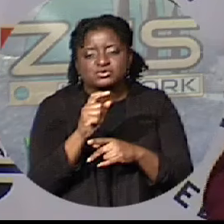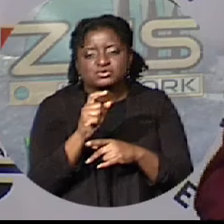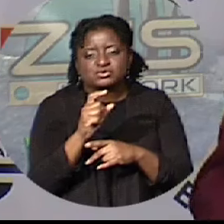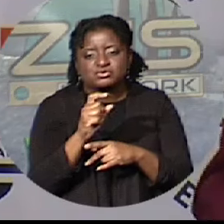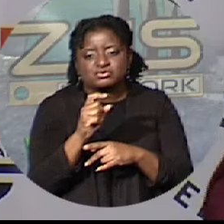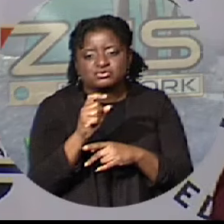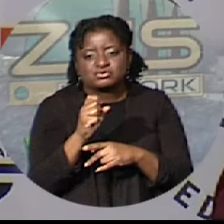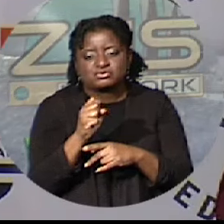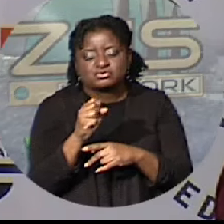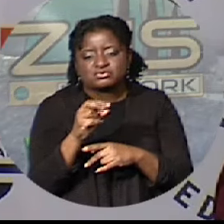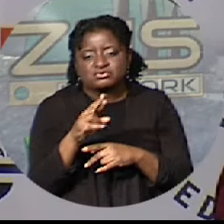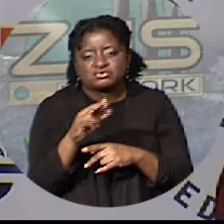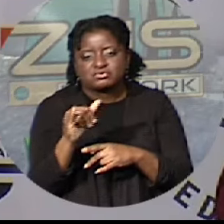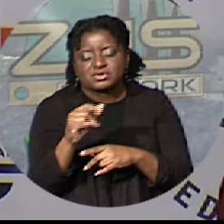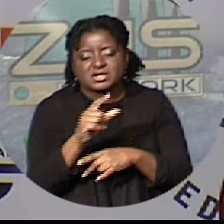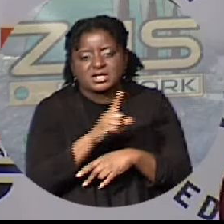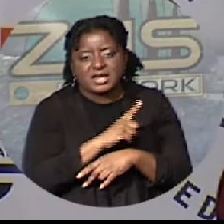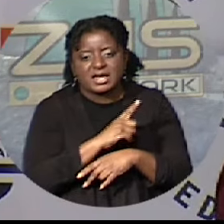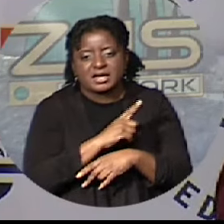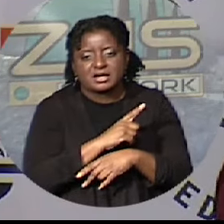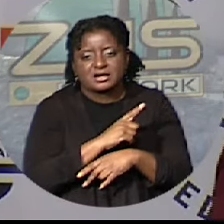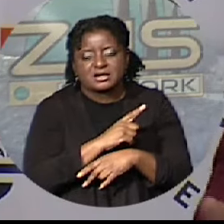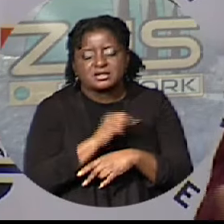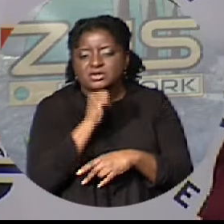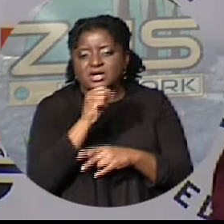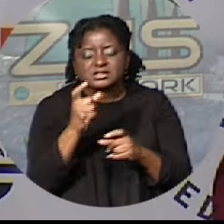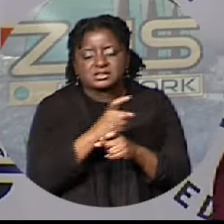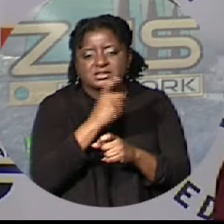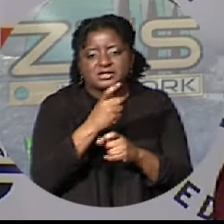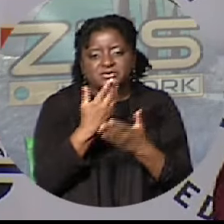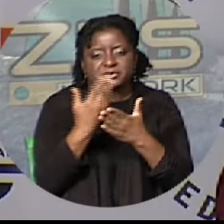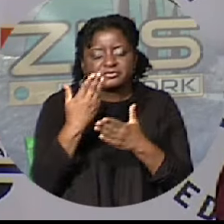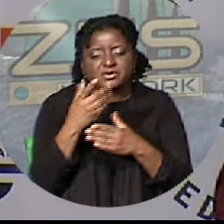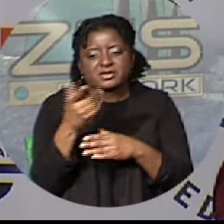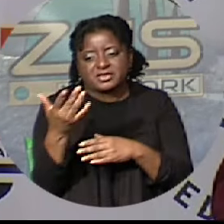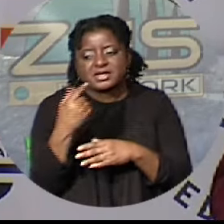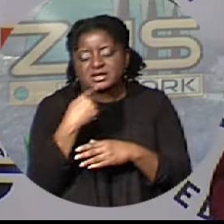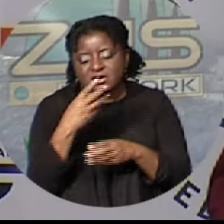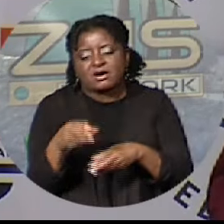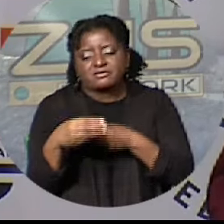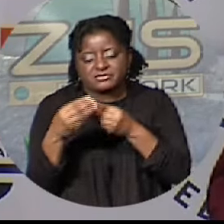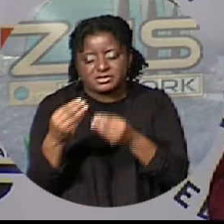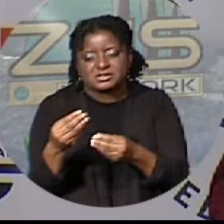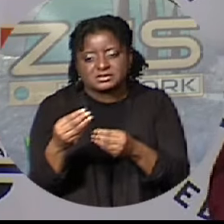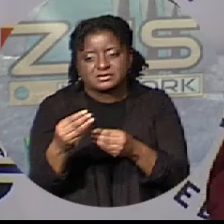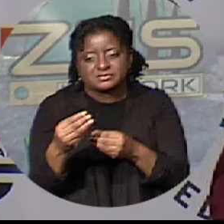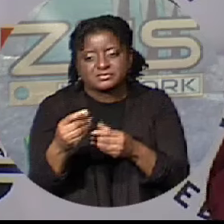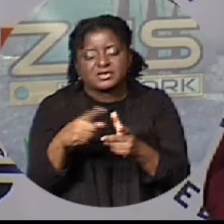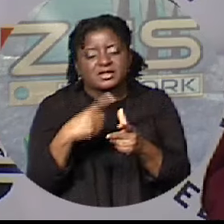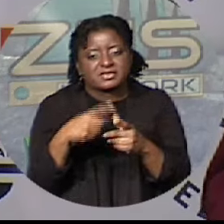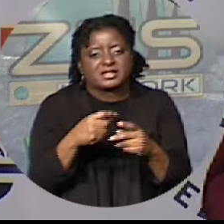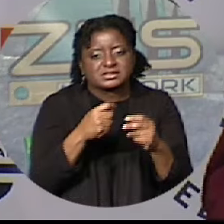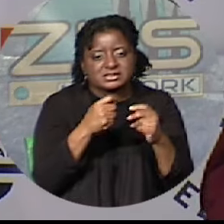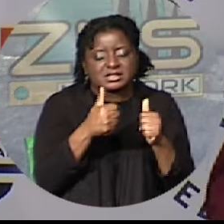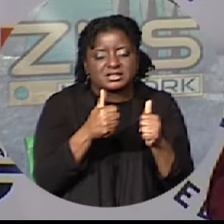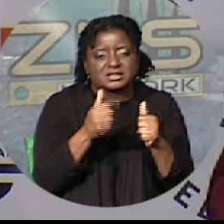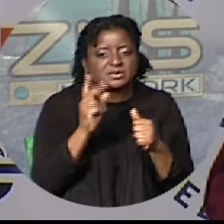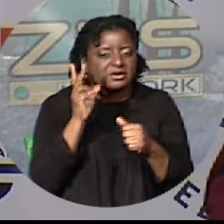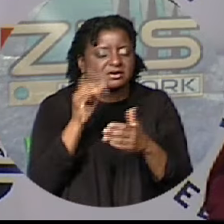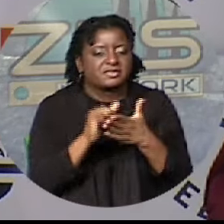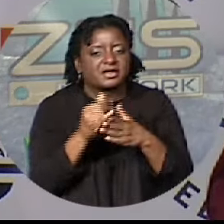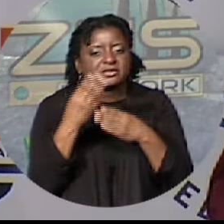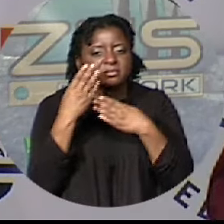the games before and had lost to Gold Coast, said they would step in. And then suddenly we heard